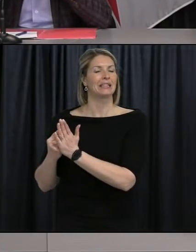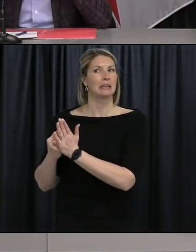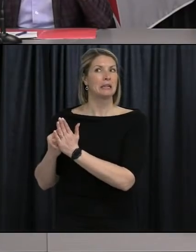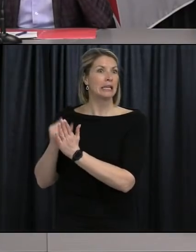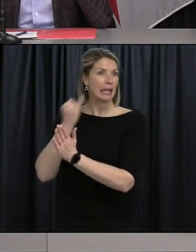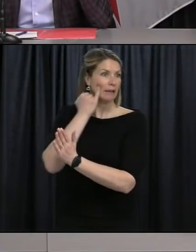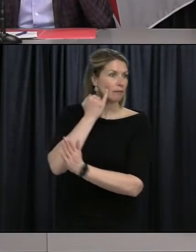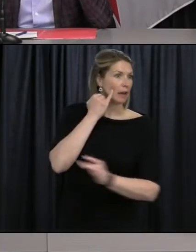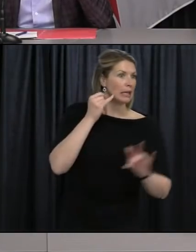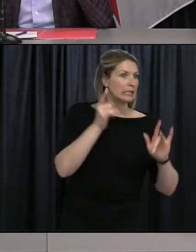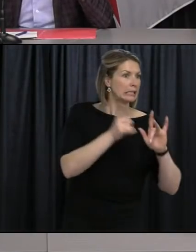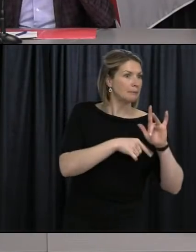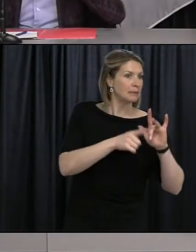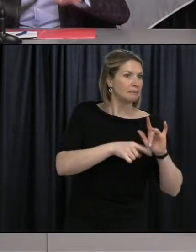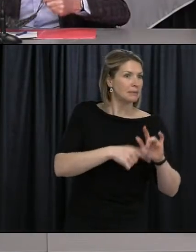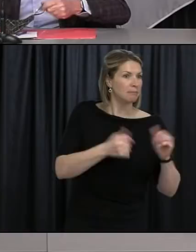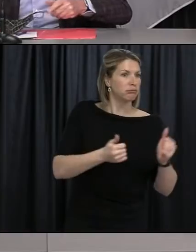up.